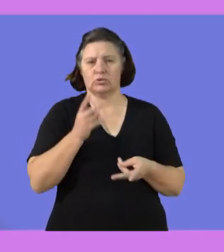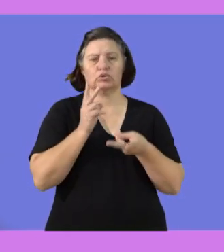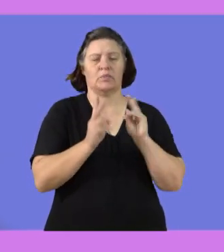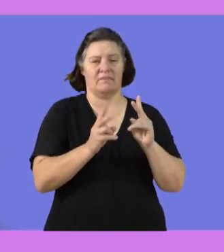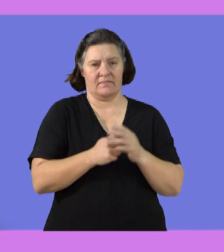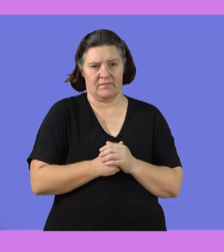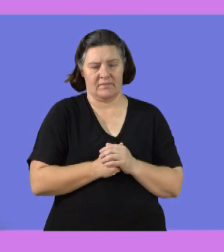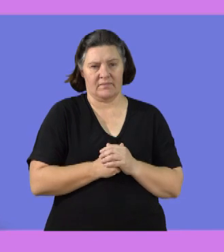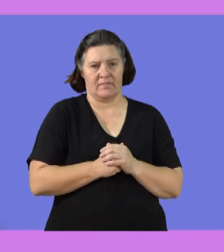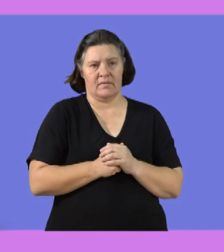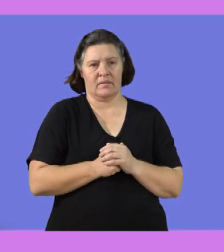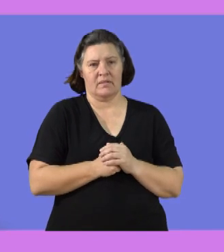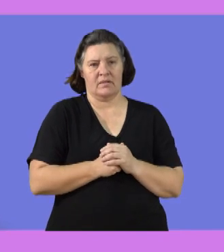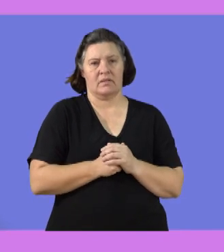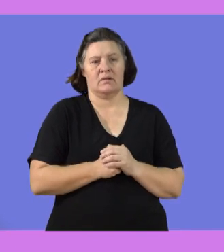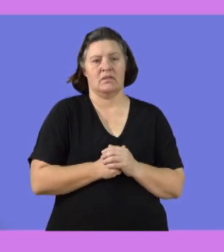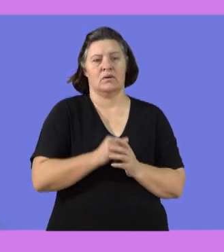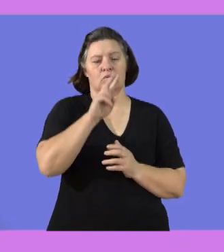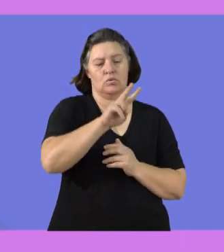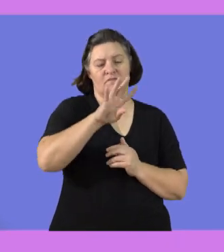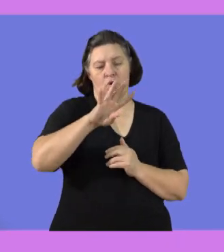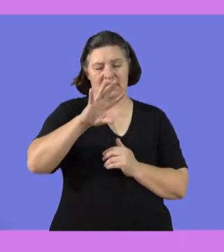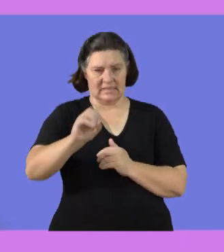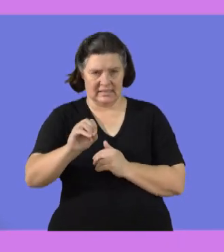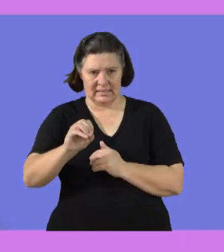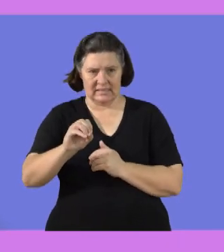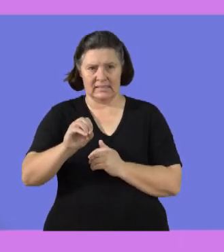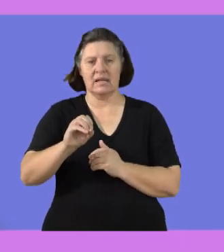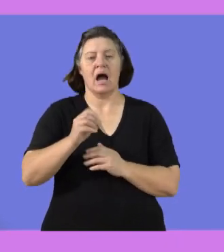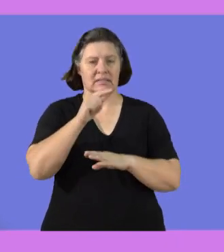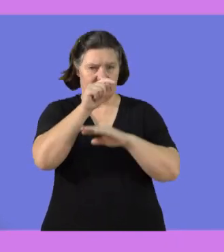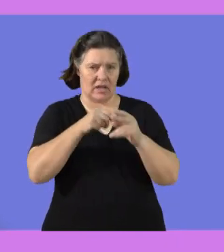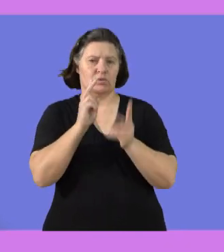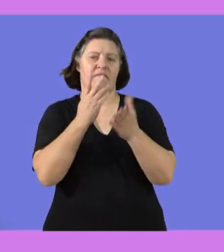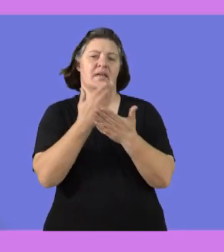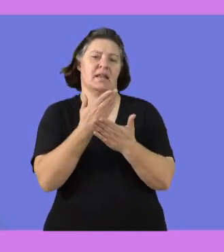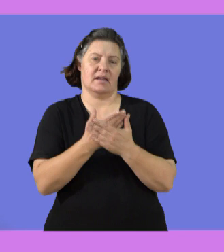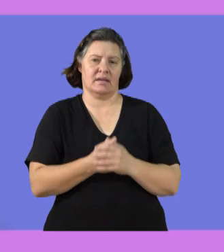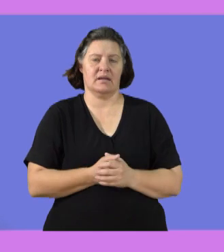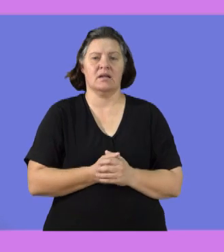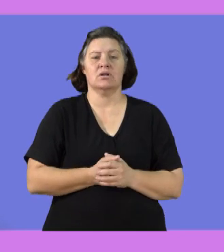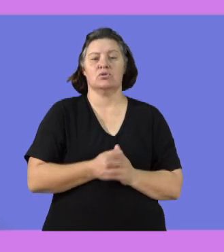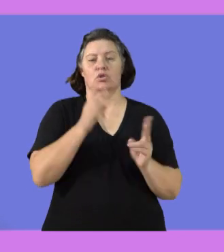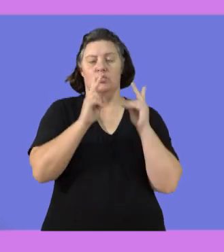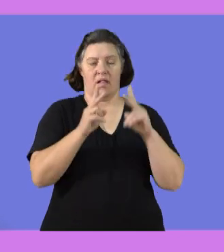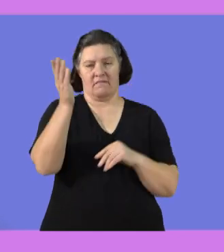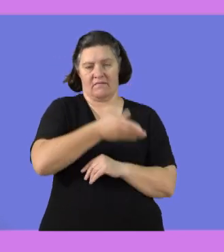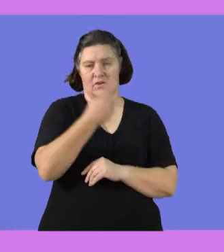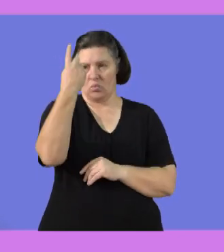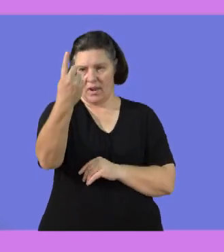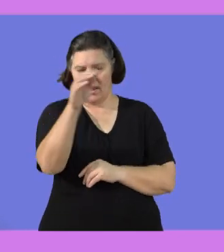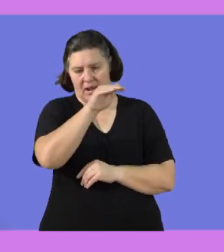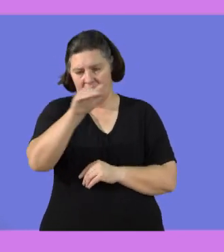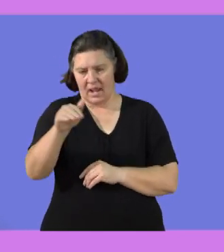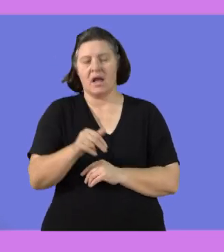12 because 240 is divisible by 12. Then 12 divided by 12 is